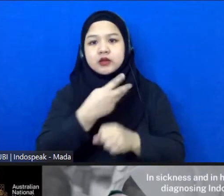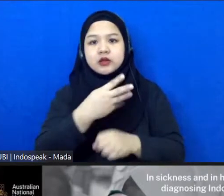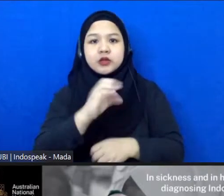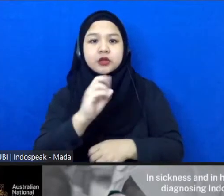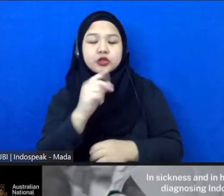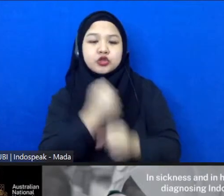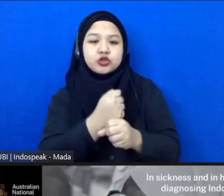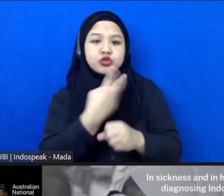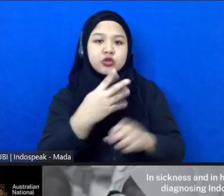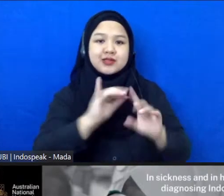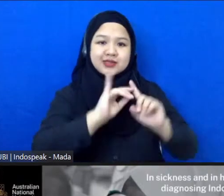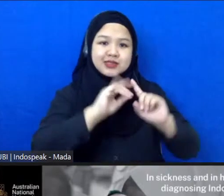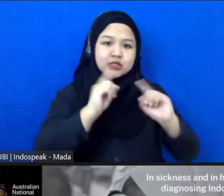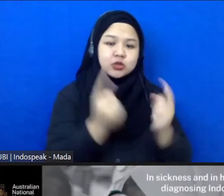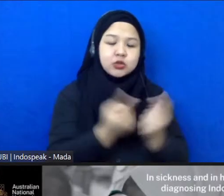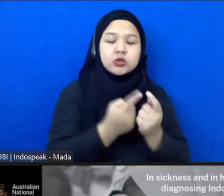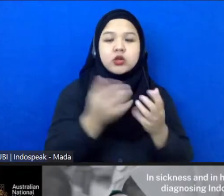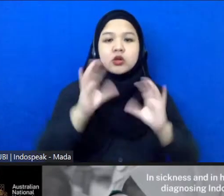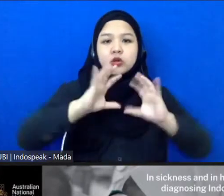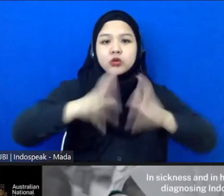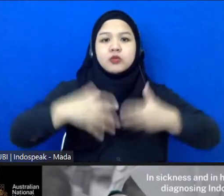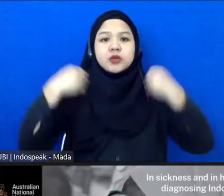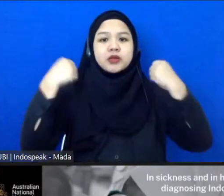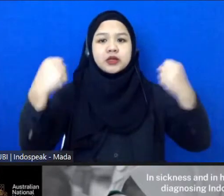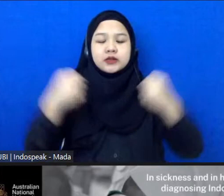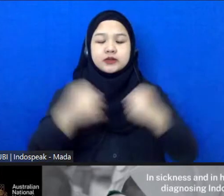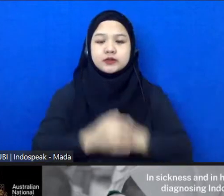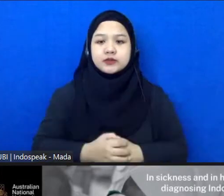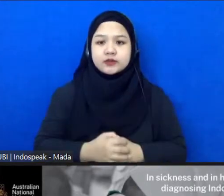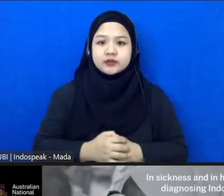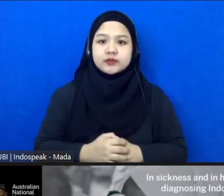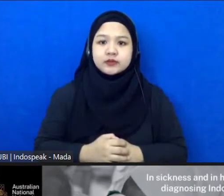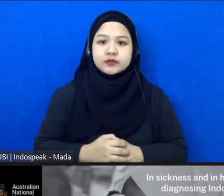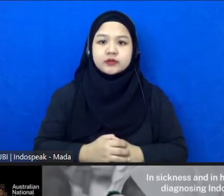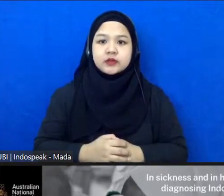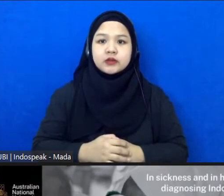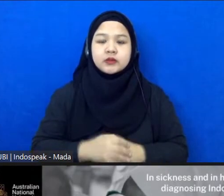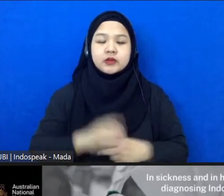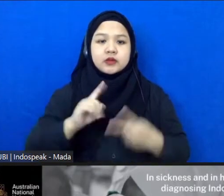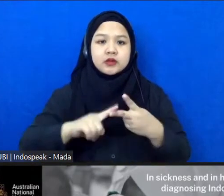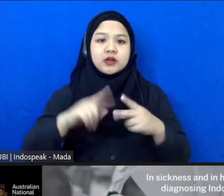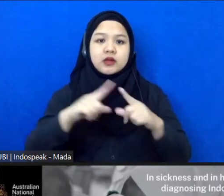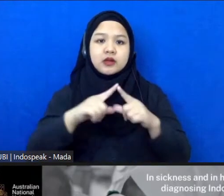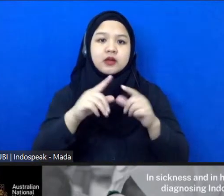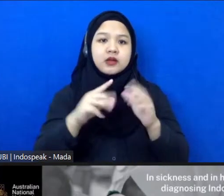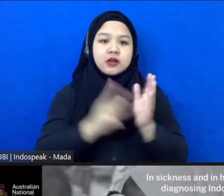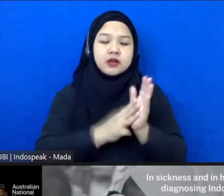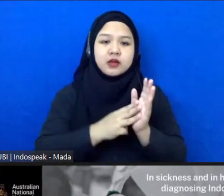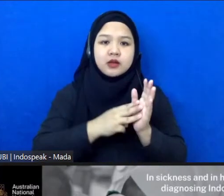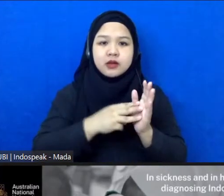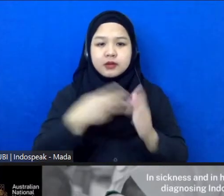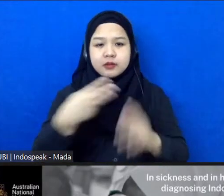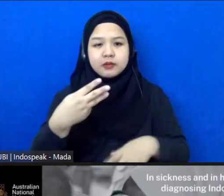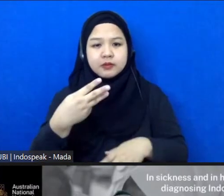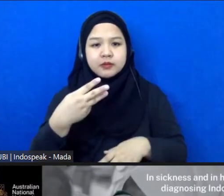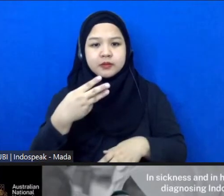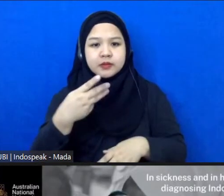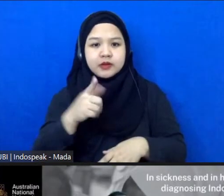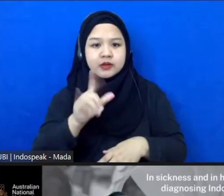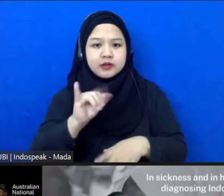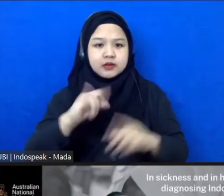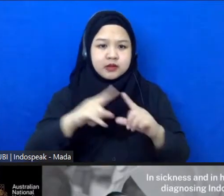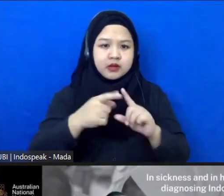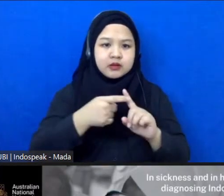We have Amalia Hasnida from Erasmus University Rotterdam and Relmbus Billiers